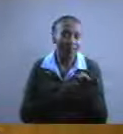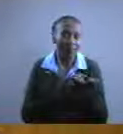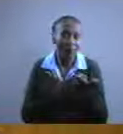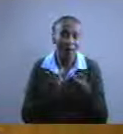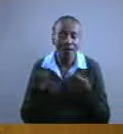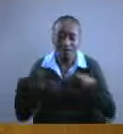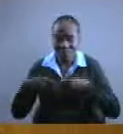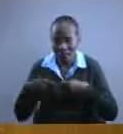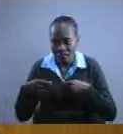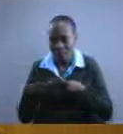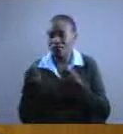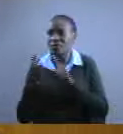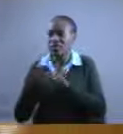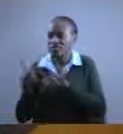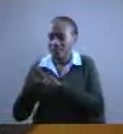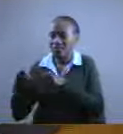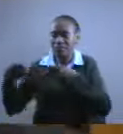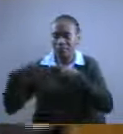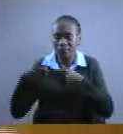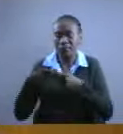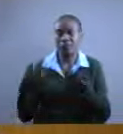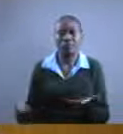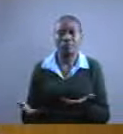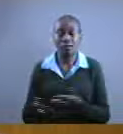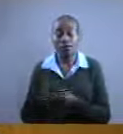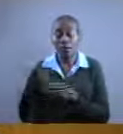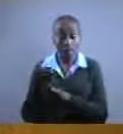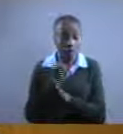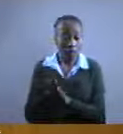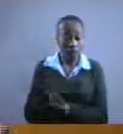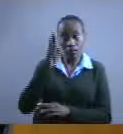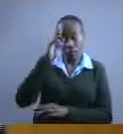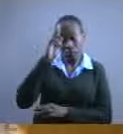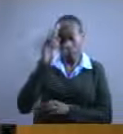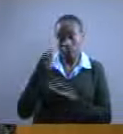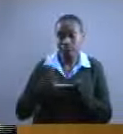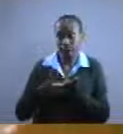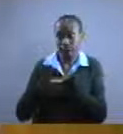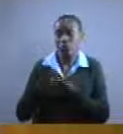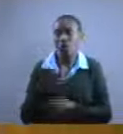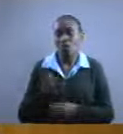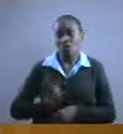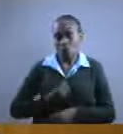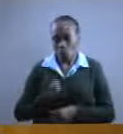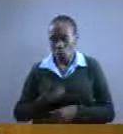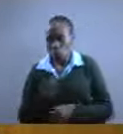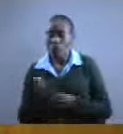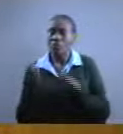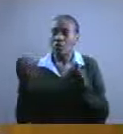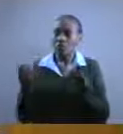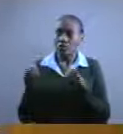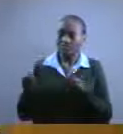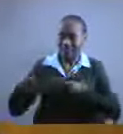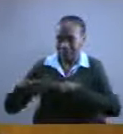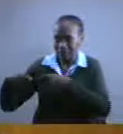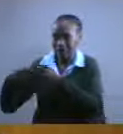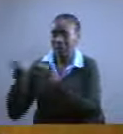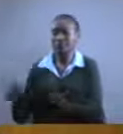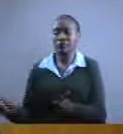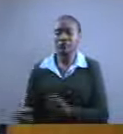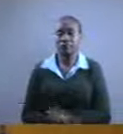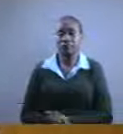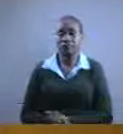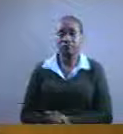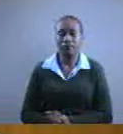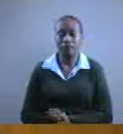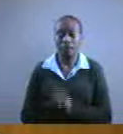to tax incentives. If you remember earlier on, we spoke about youth wage subsidy. Out of the NEDLAC